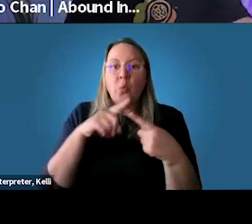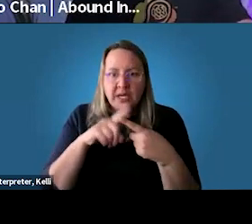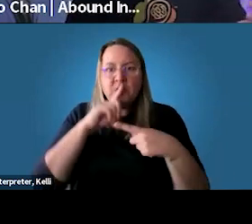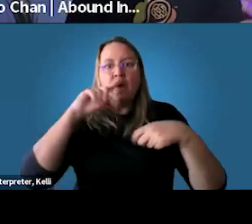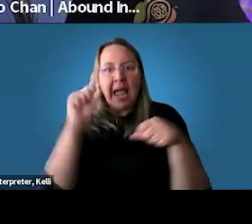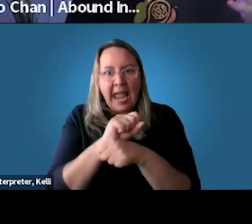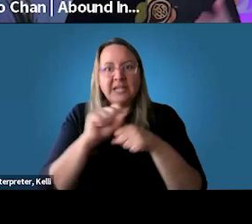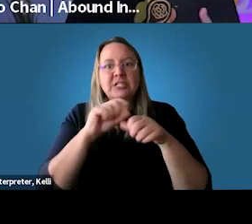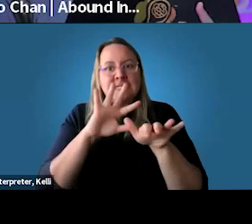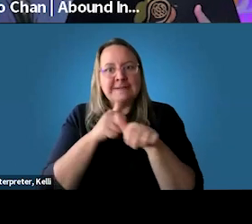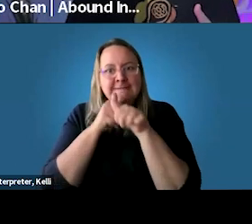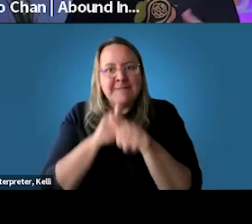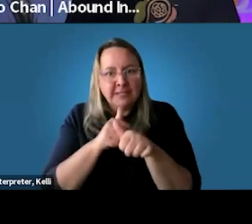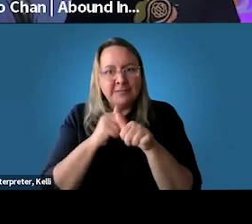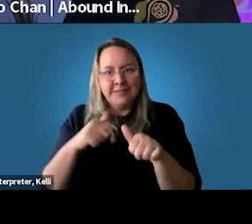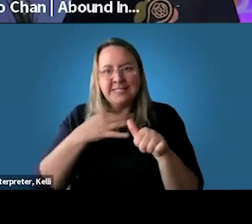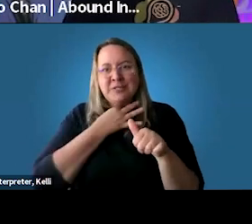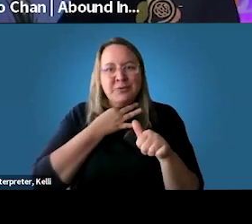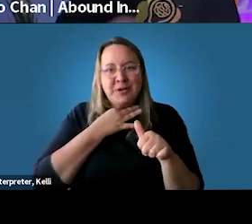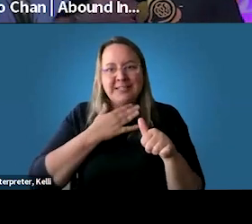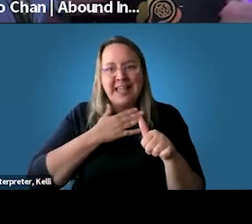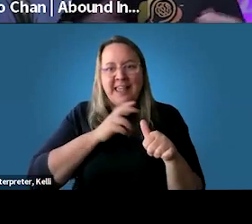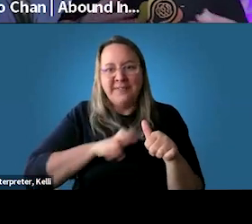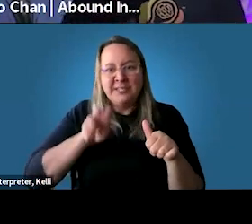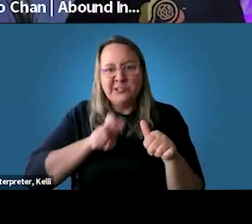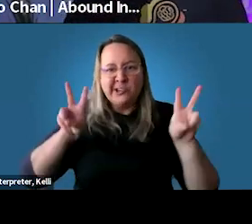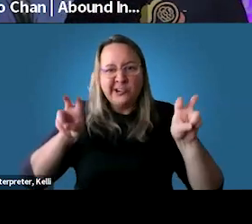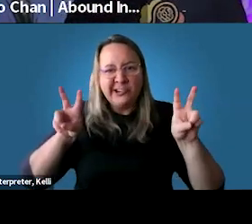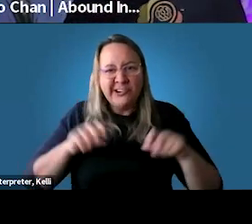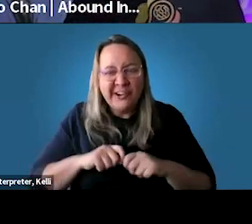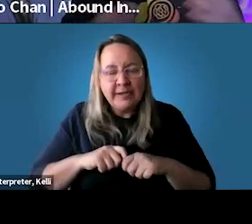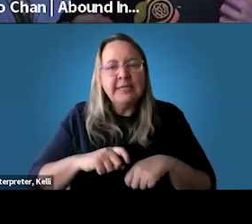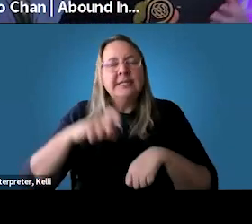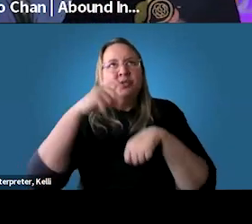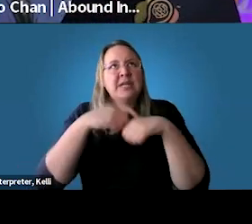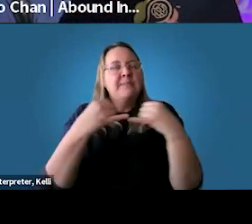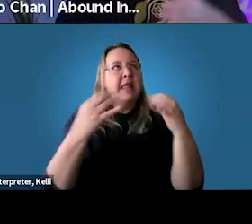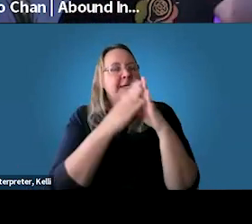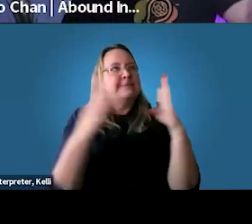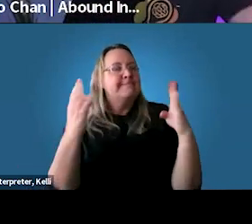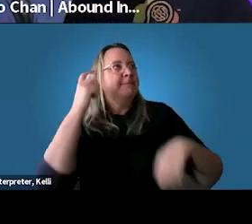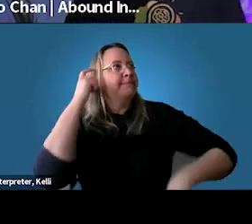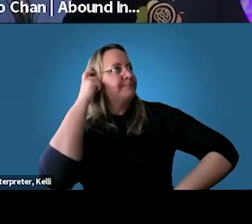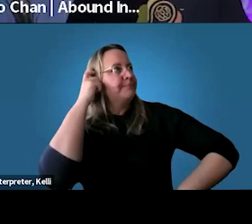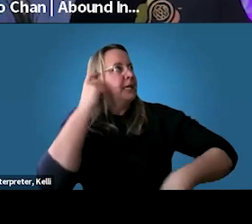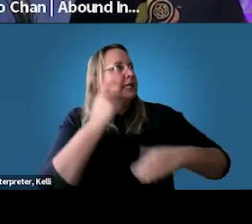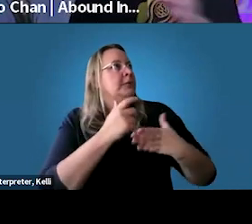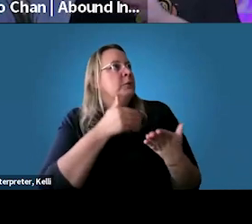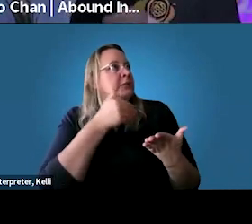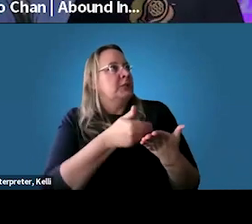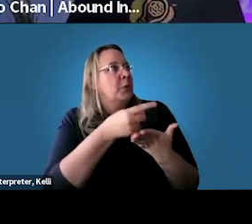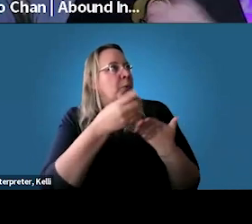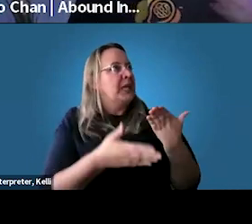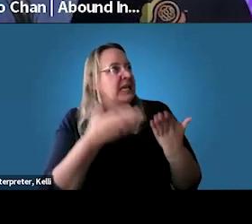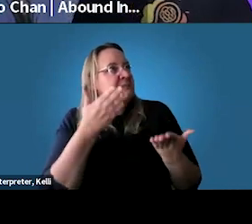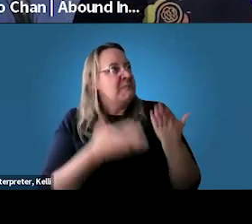do this curiosity adventure. Okay, so think about a realistic timeline for you. So maybe the weekend's upon us very